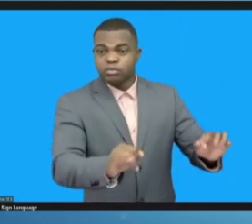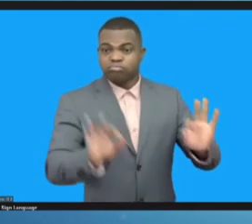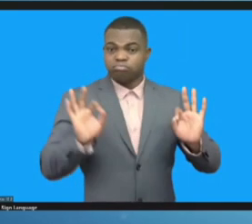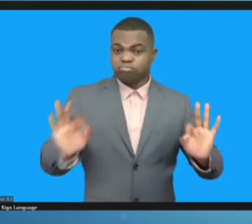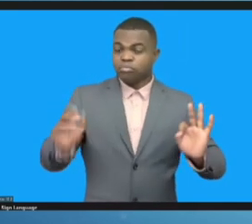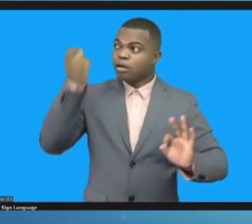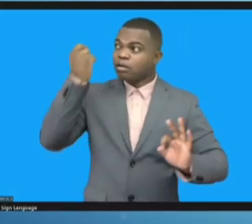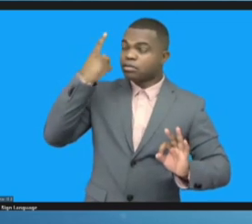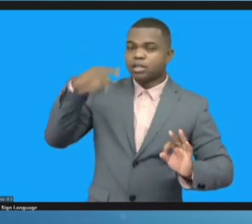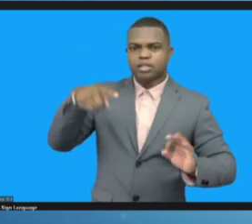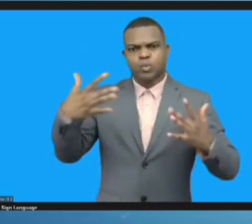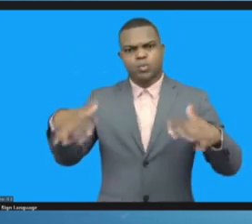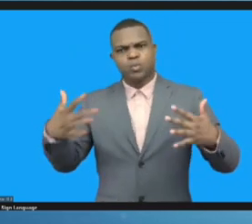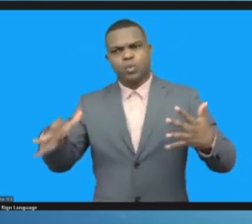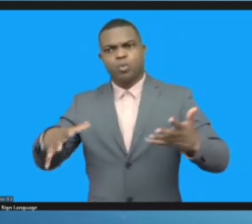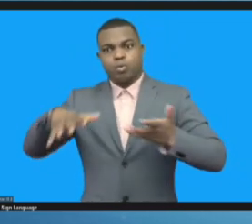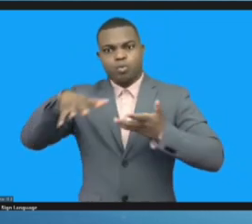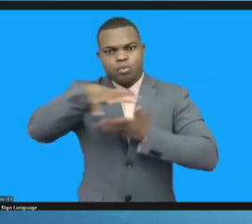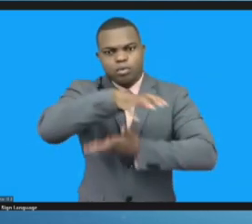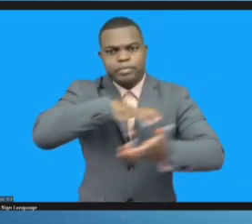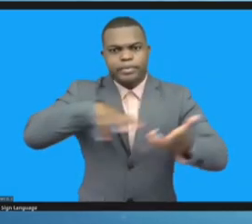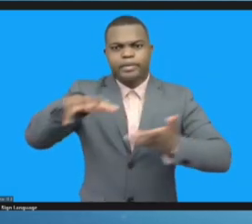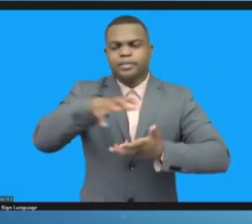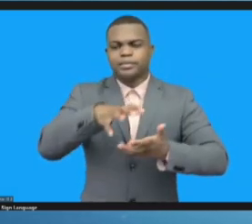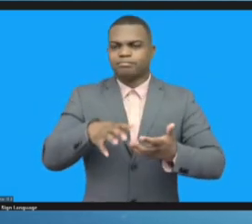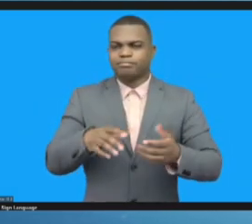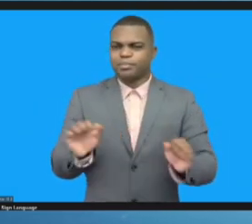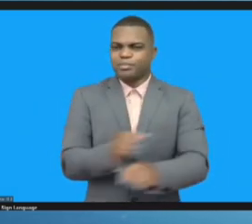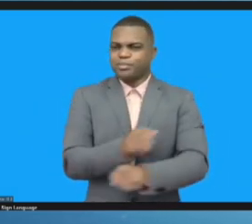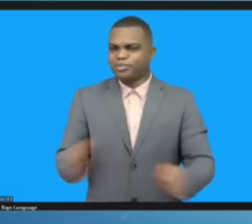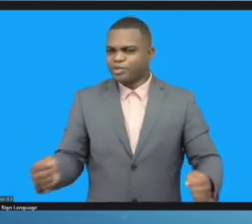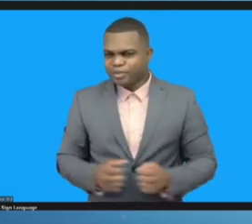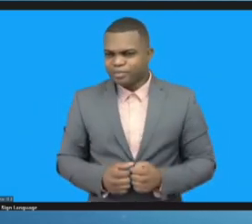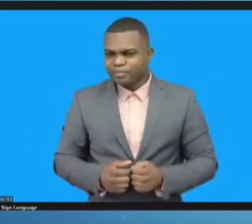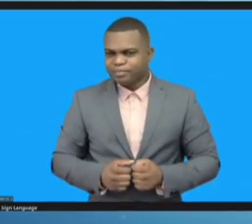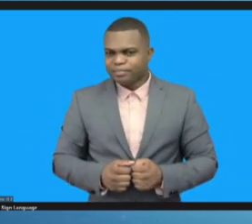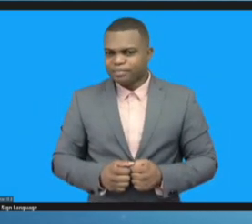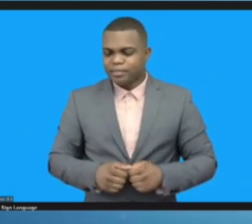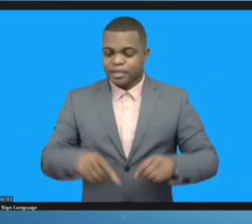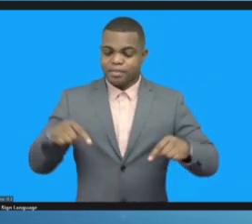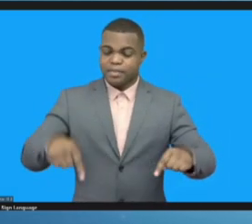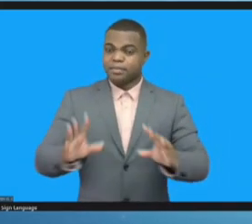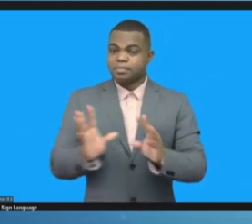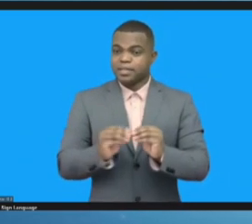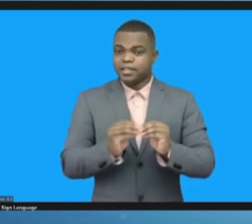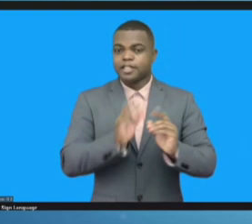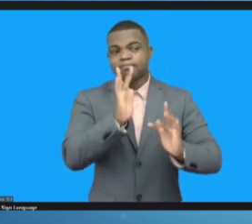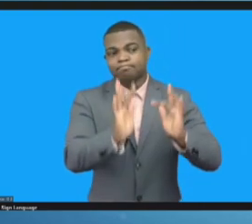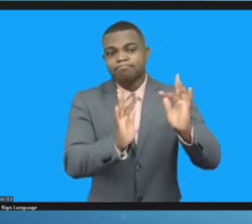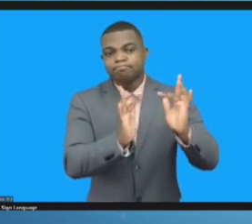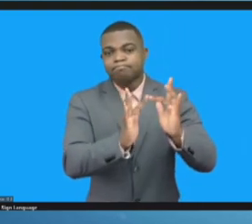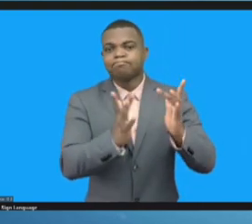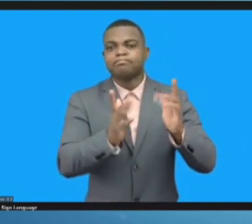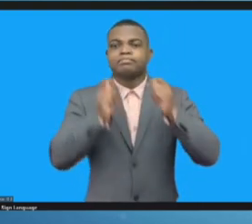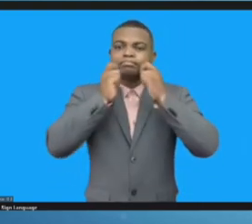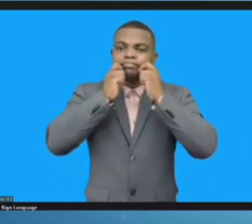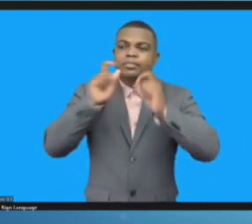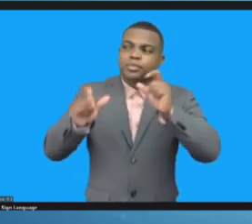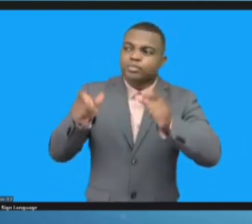stakeholders representing governments, international intergovernmental organizations, civil society,